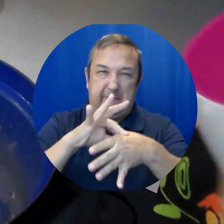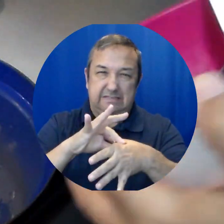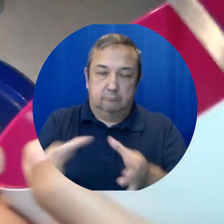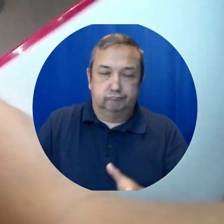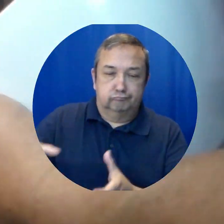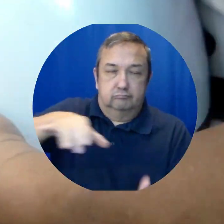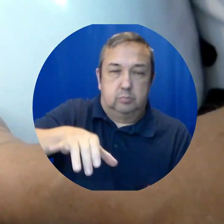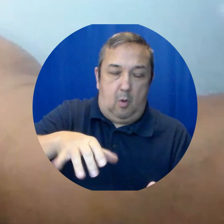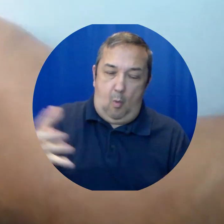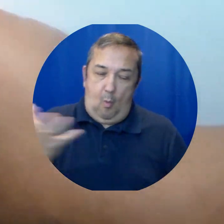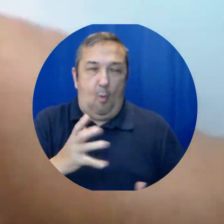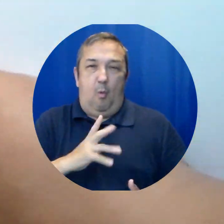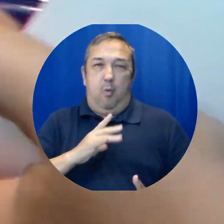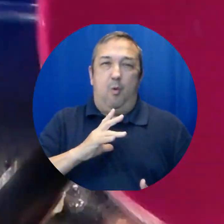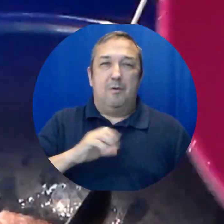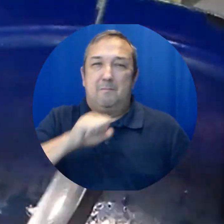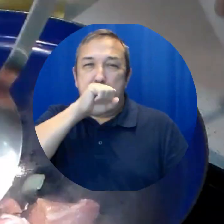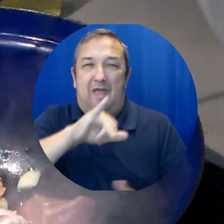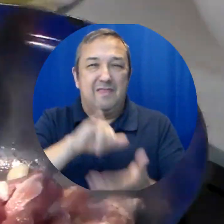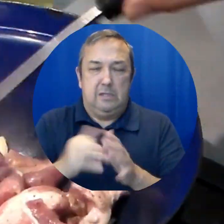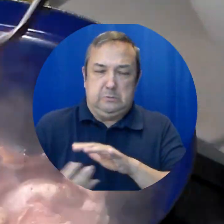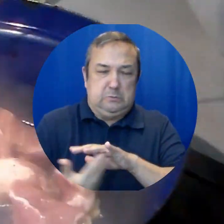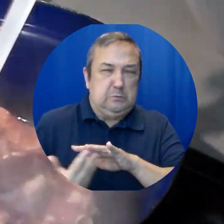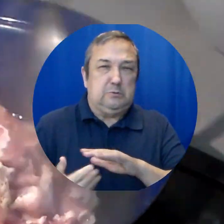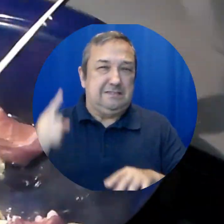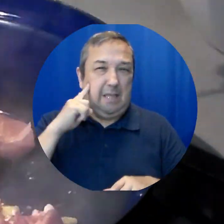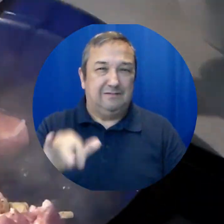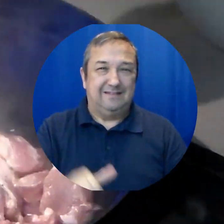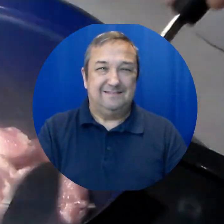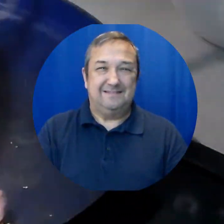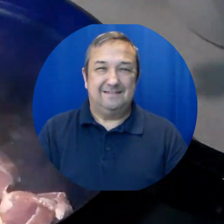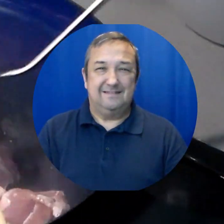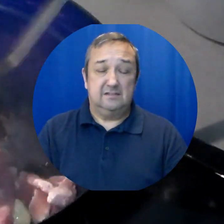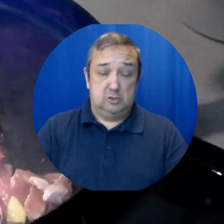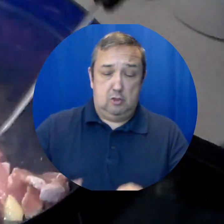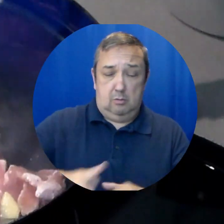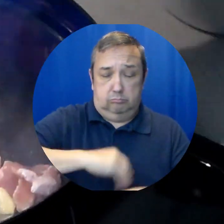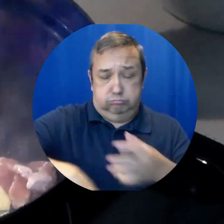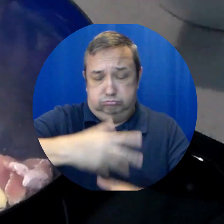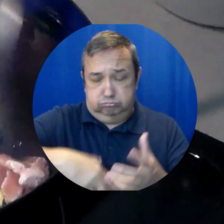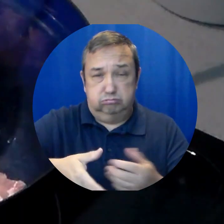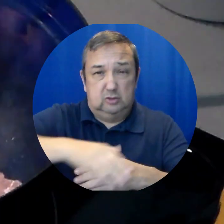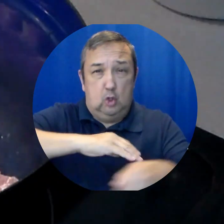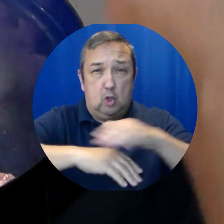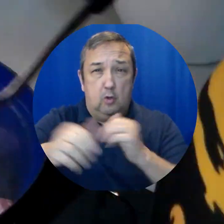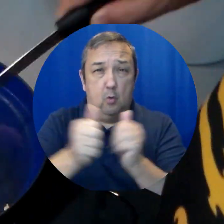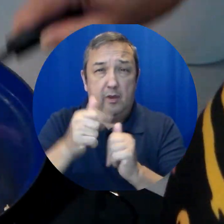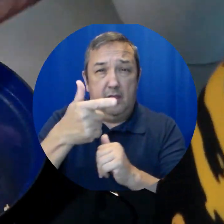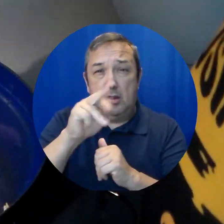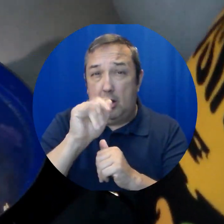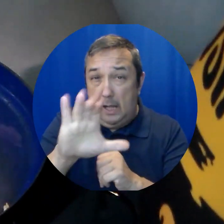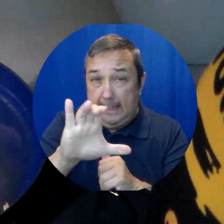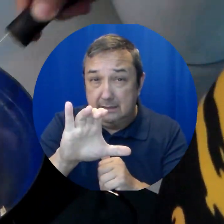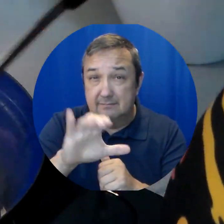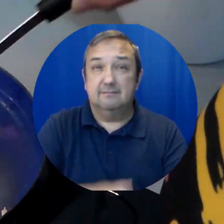get the meat in there. Ooh, wow, I'm loving the sizzle. Now keep that meat moving around, get it all coated up with